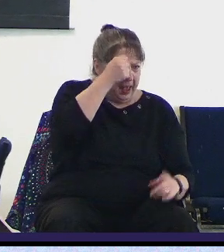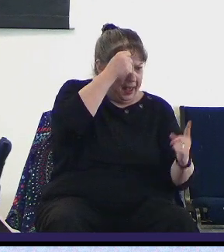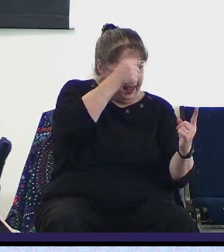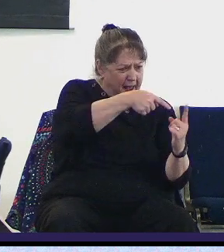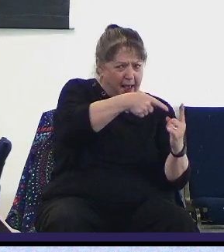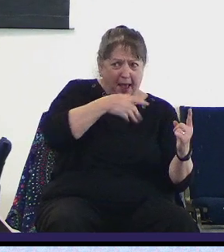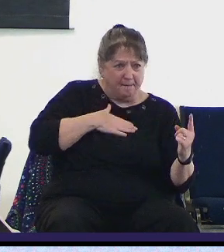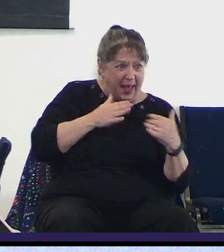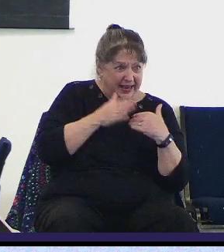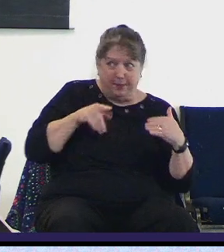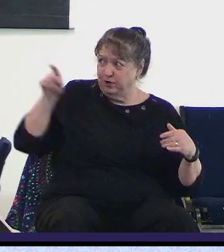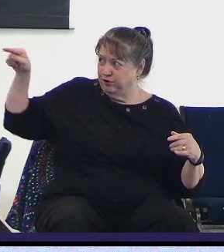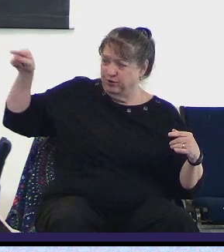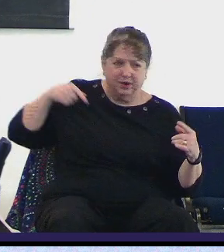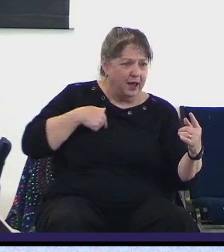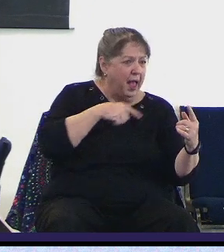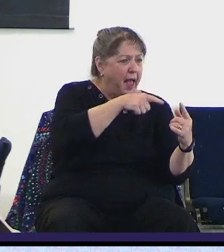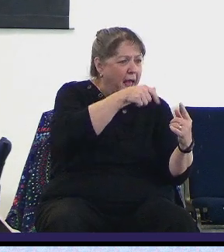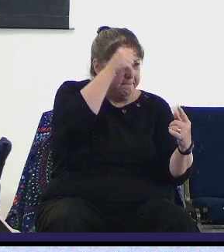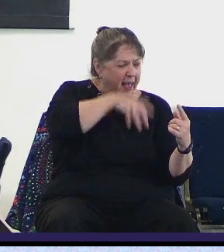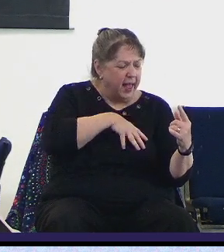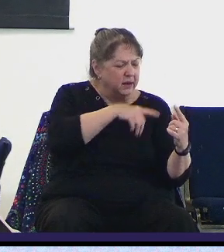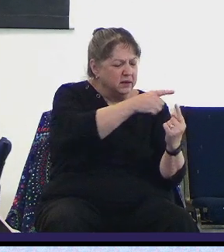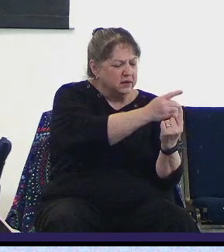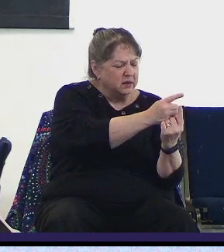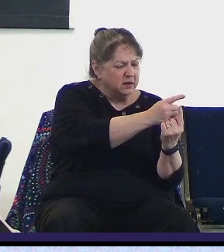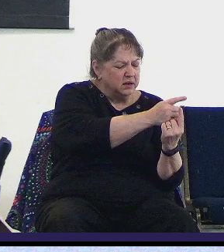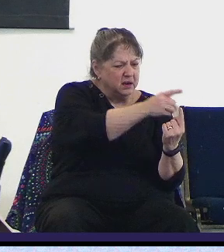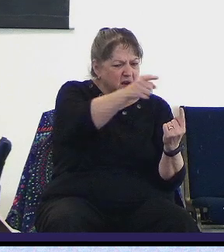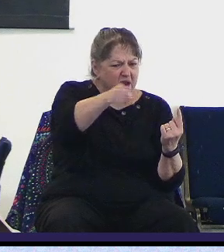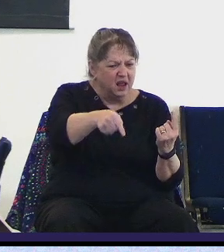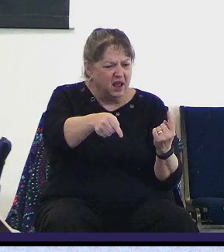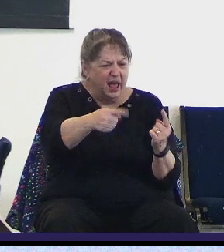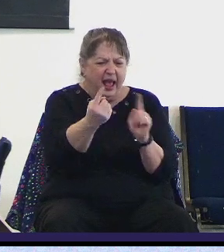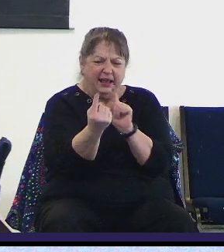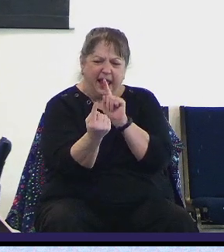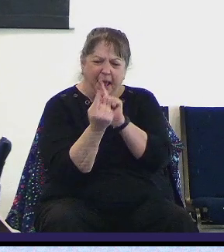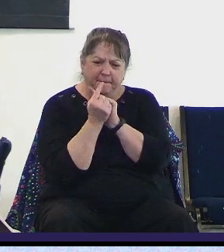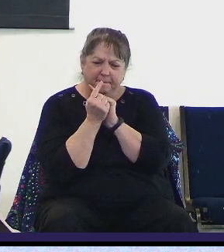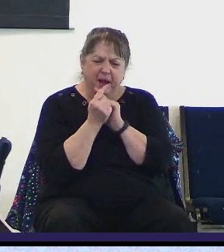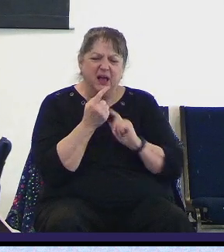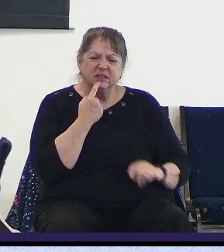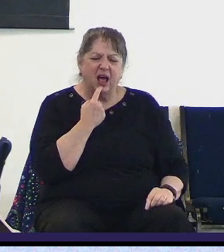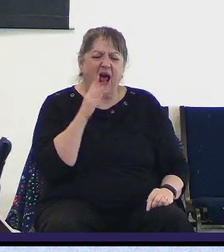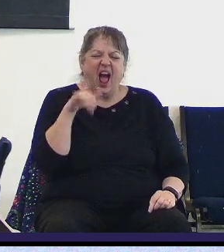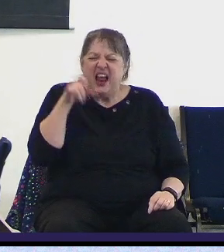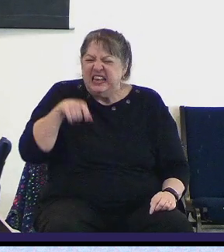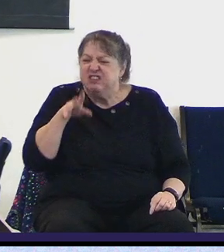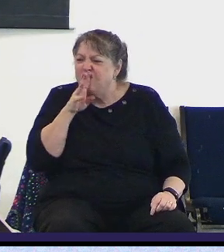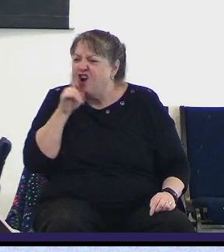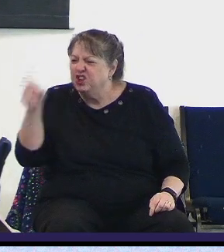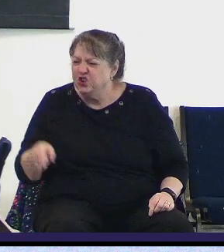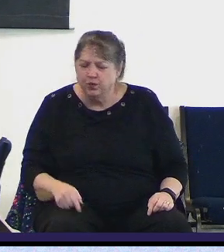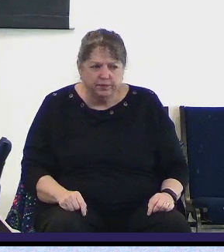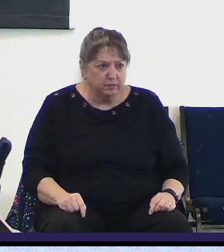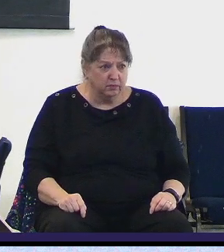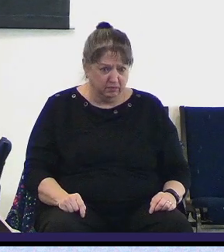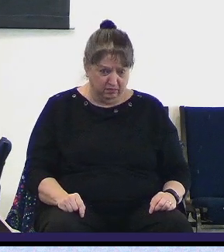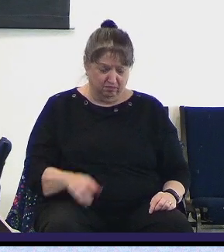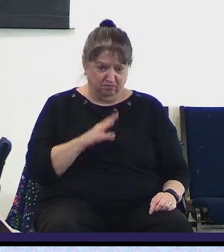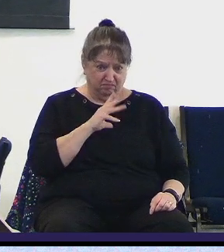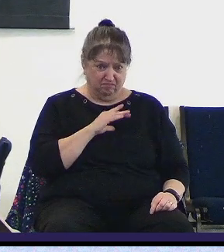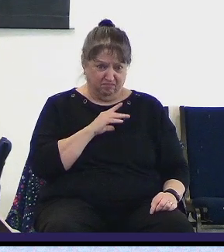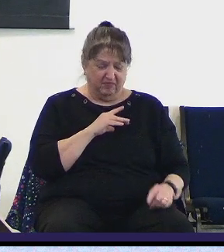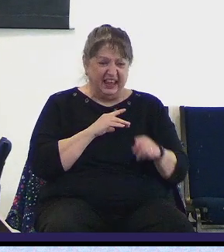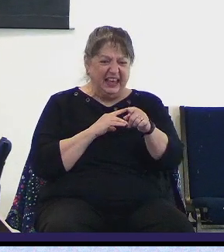You see, they have a worker in the back who is, he speaks the Hindi language. And he told me, "I have